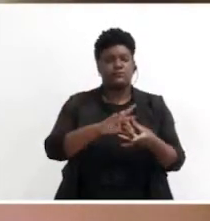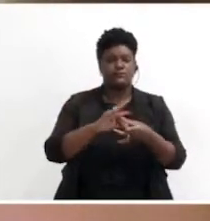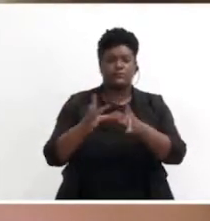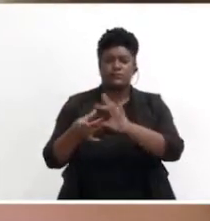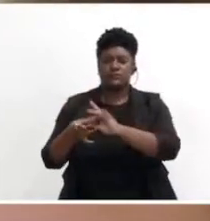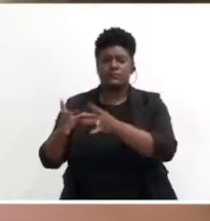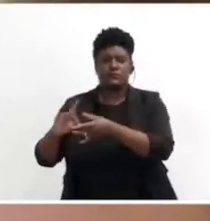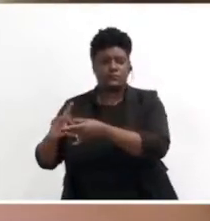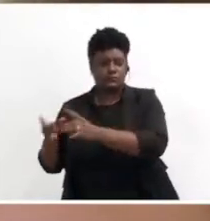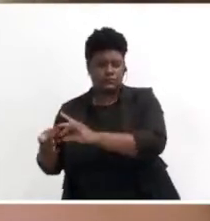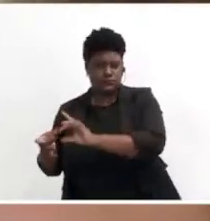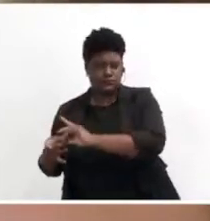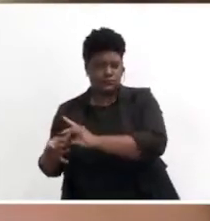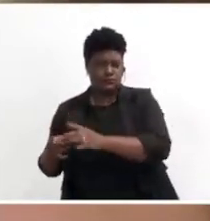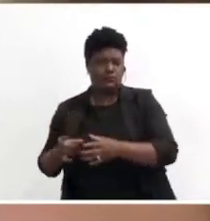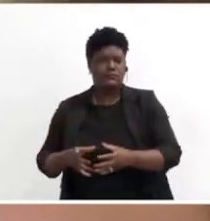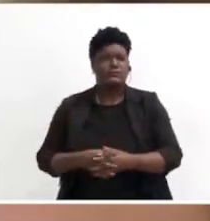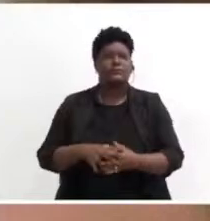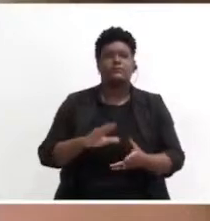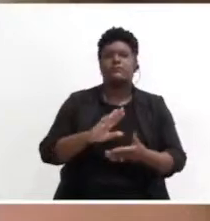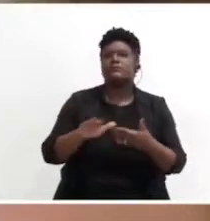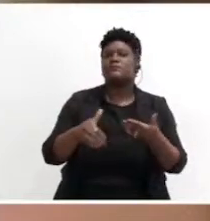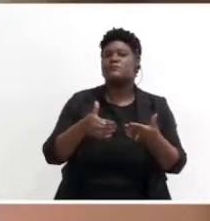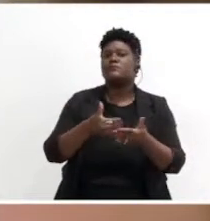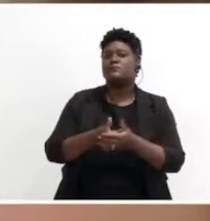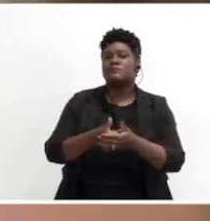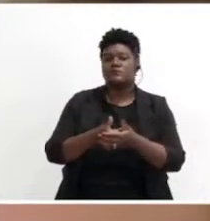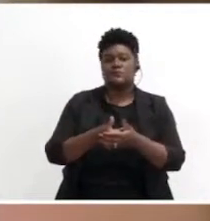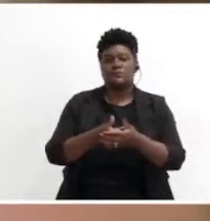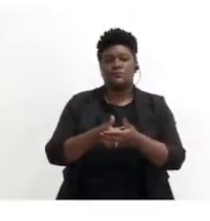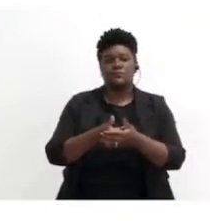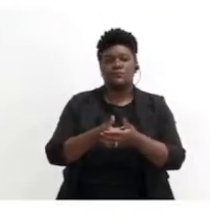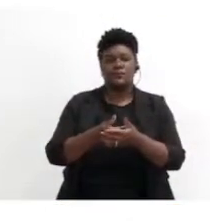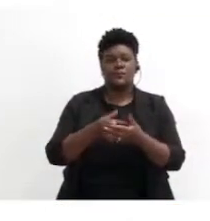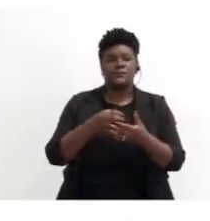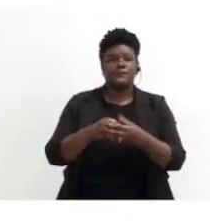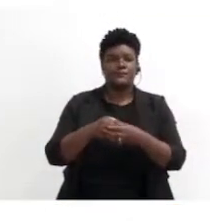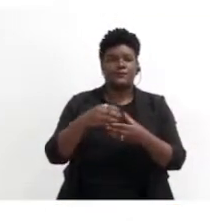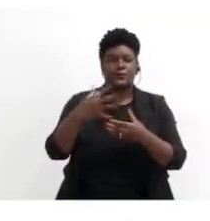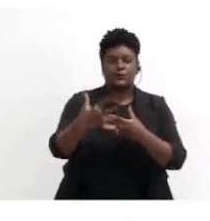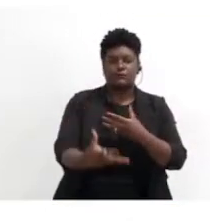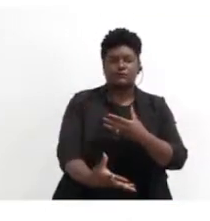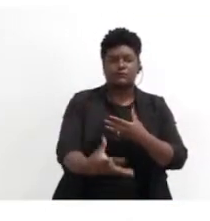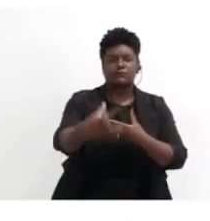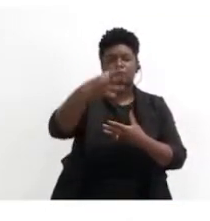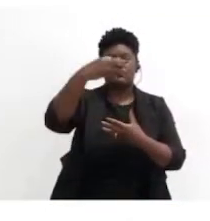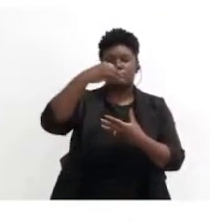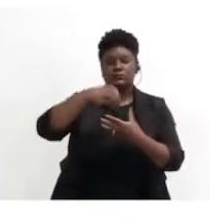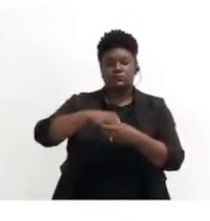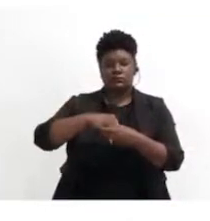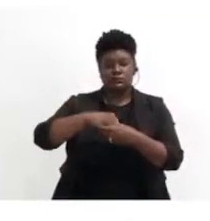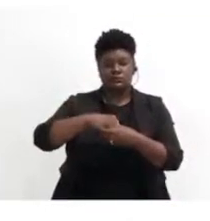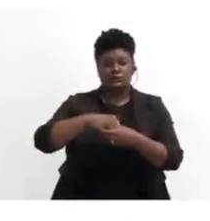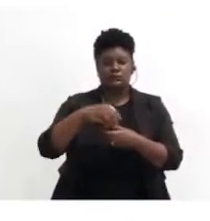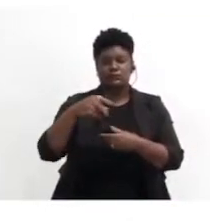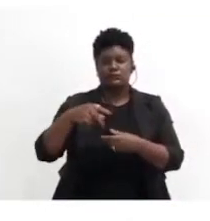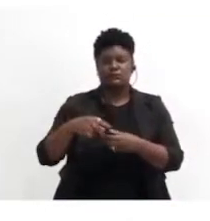fans in, we say, from the perimeter. So everything routes from the perimeter inside on top of the